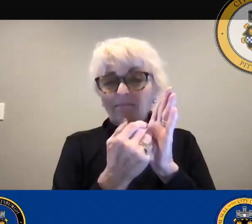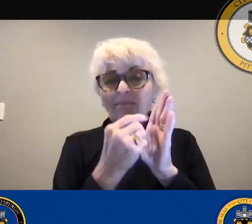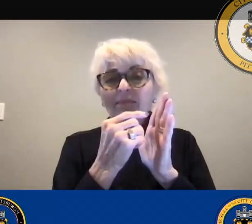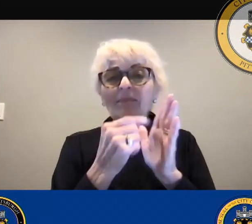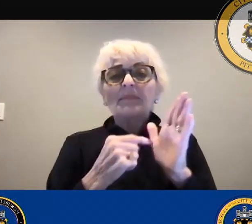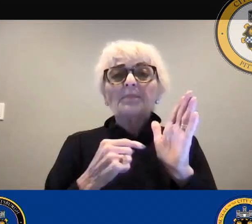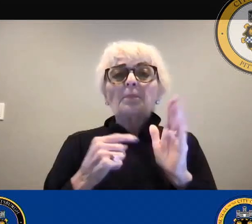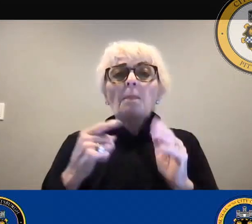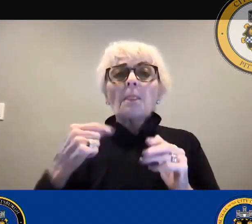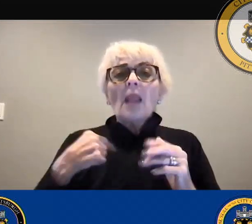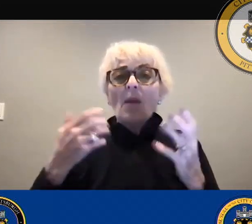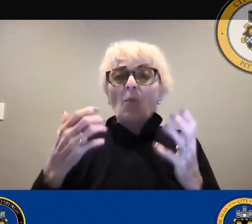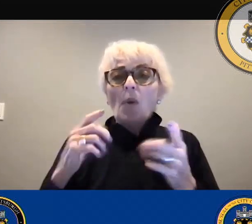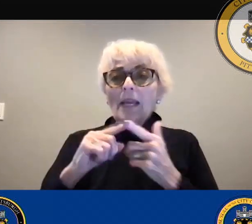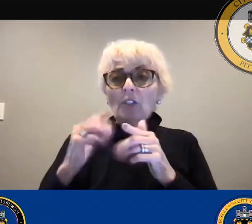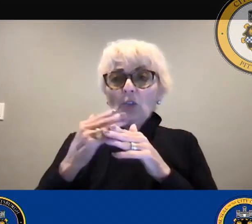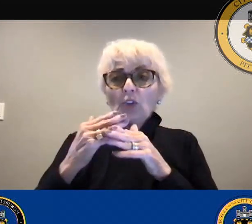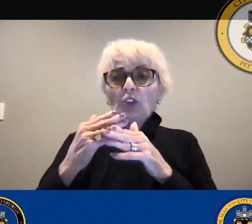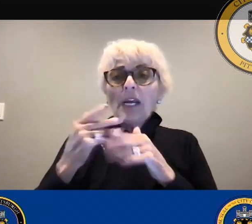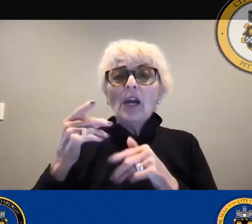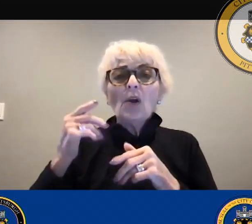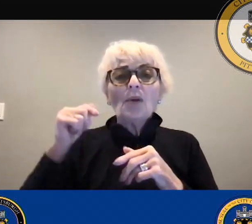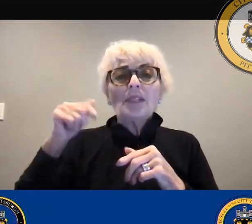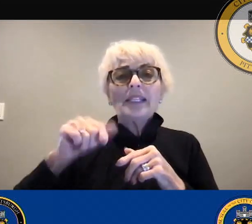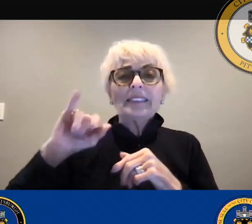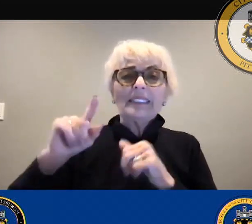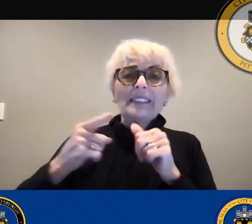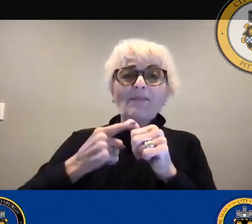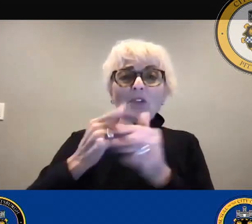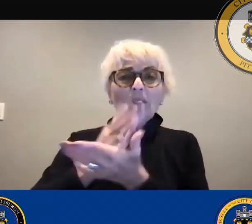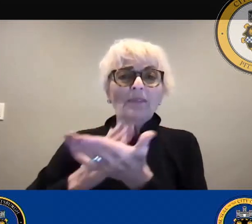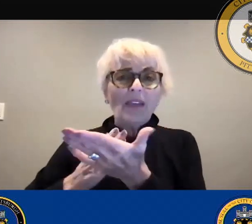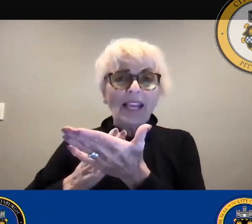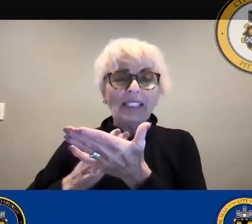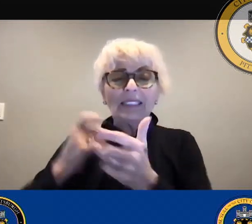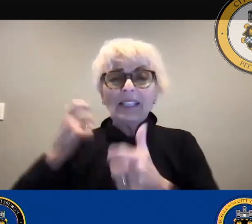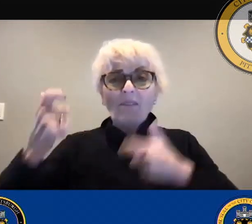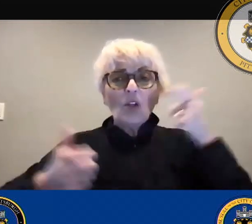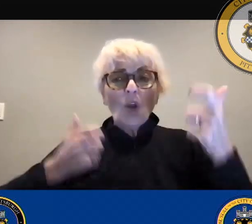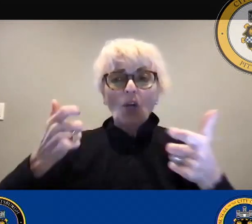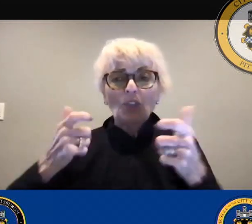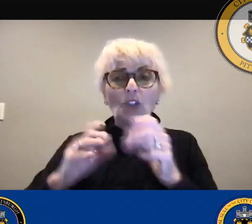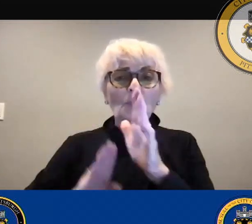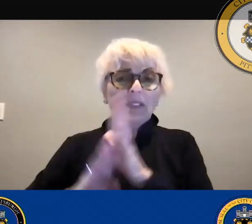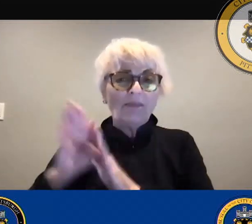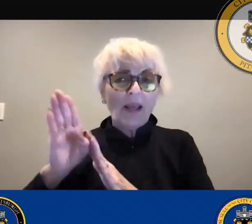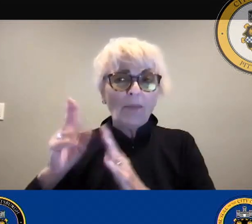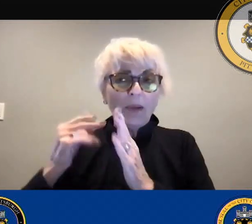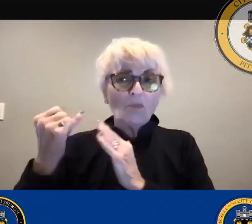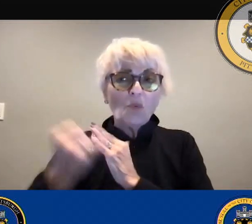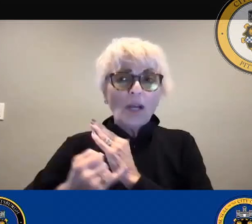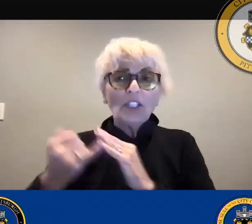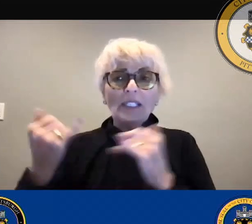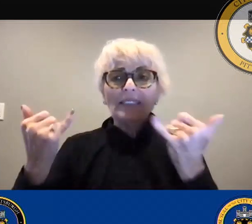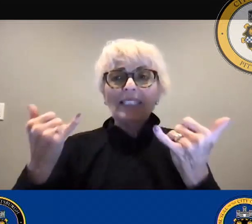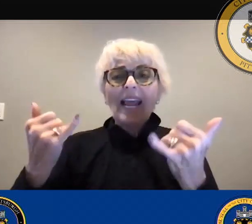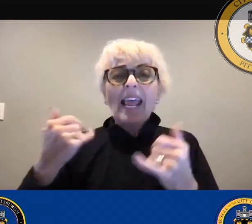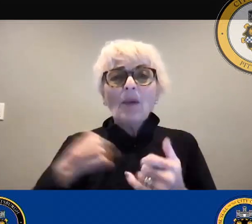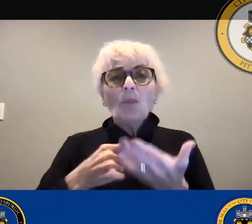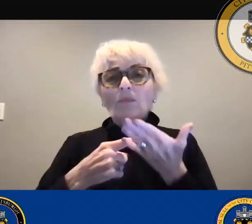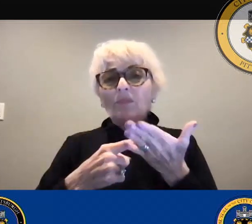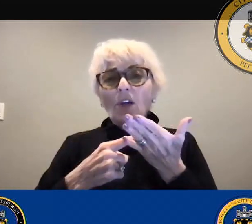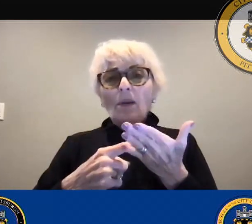And I want to share that, this is the first phase of a larger development project. So today we are speaking about the